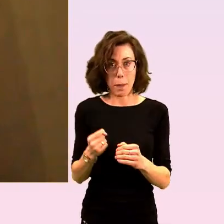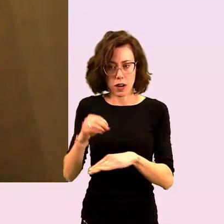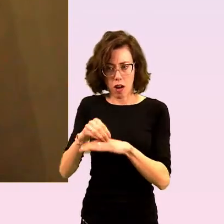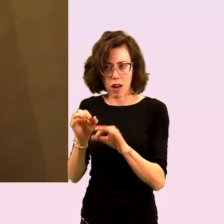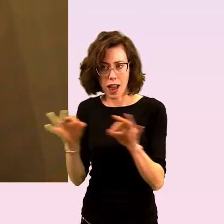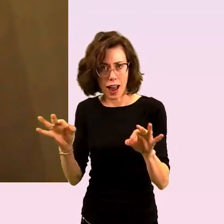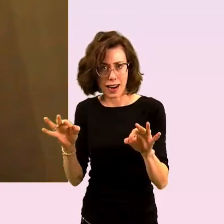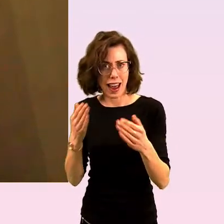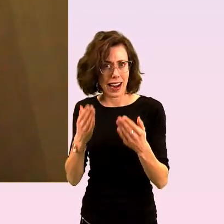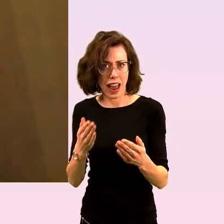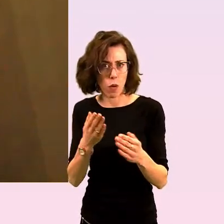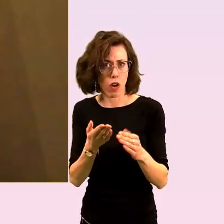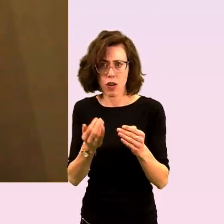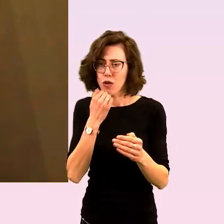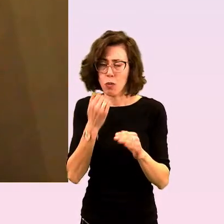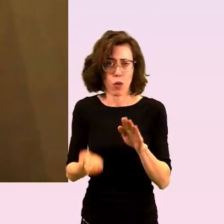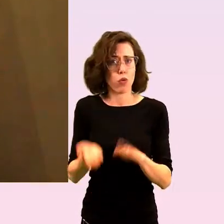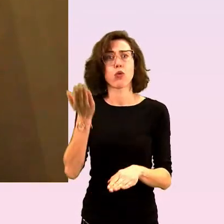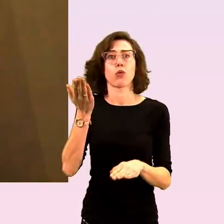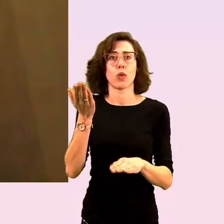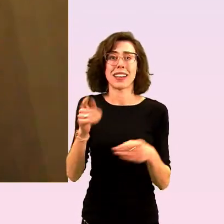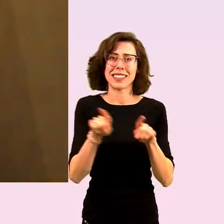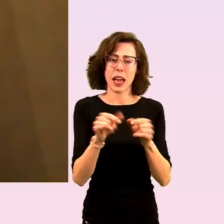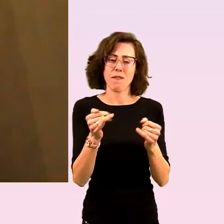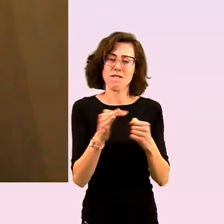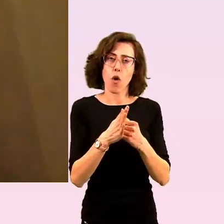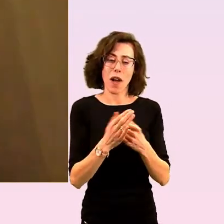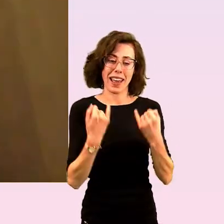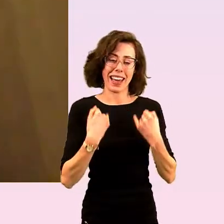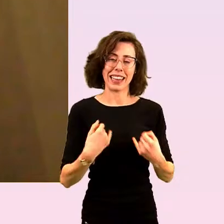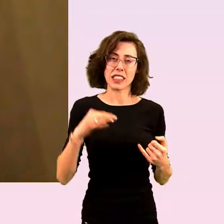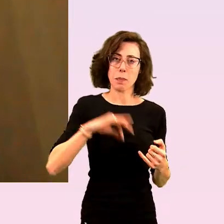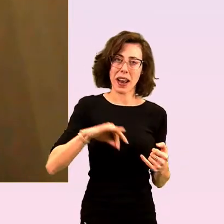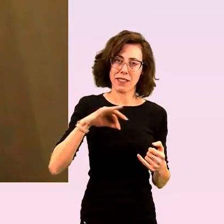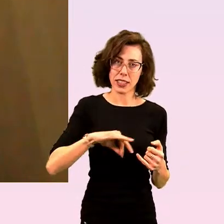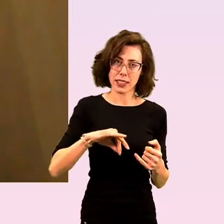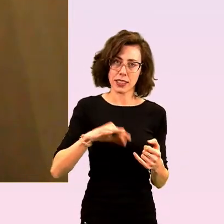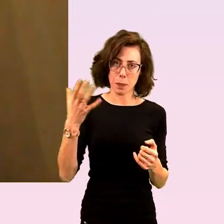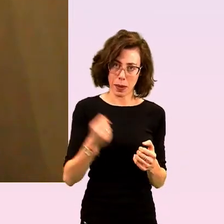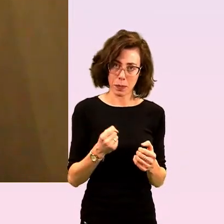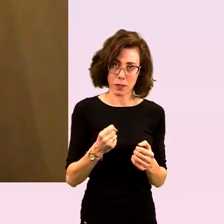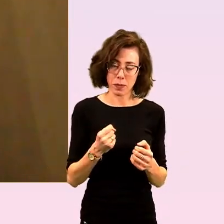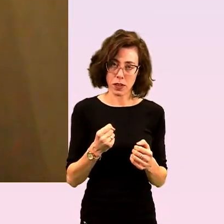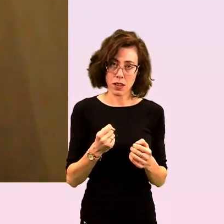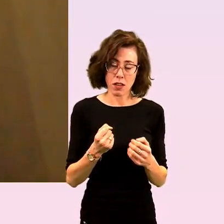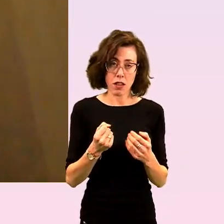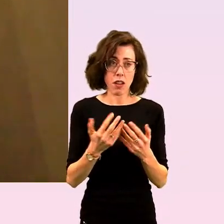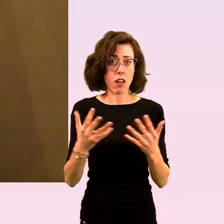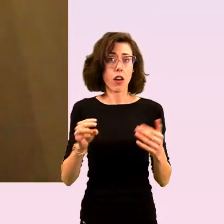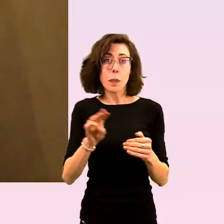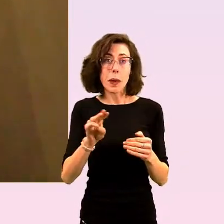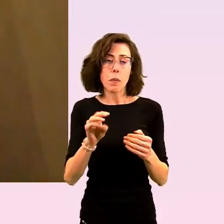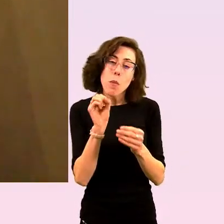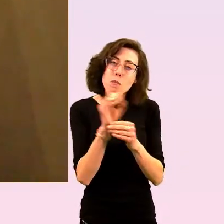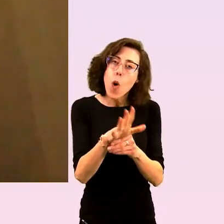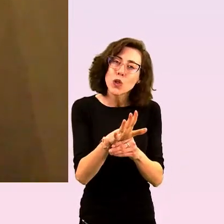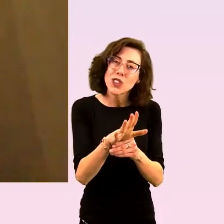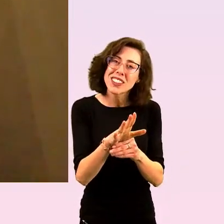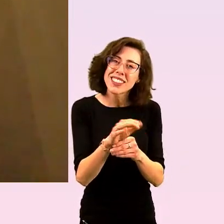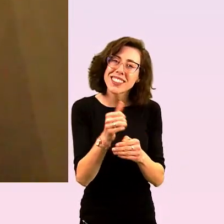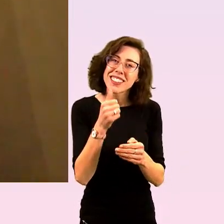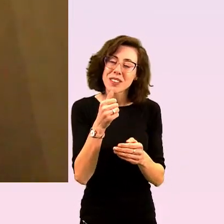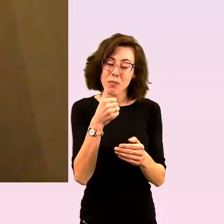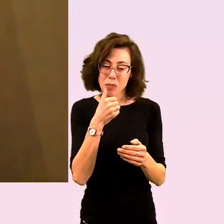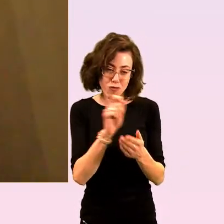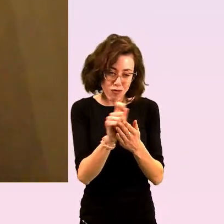illness benefit payments, what was happening was that a lot of them were coming in, through the post or whatever.